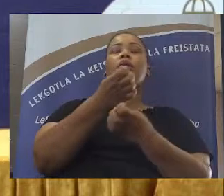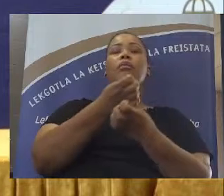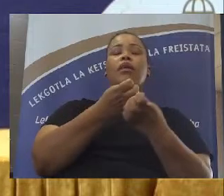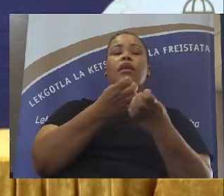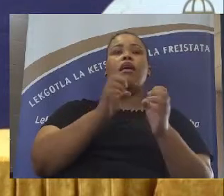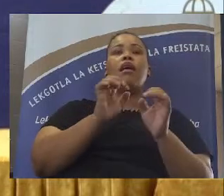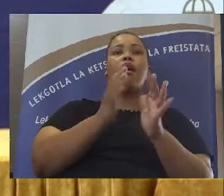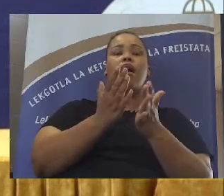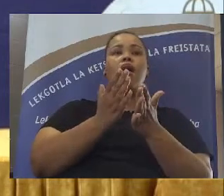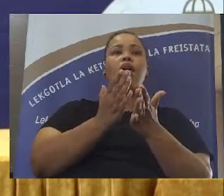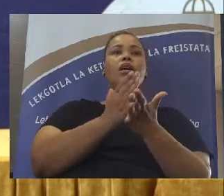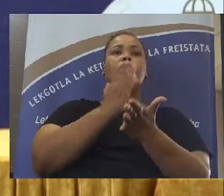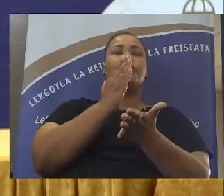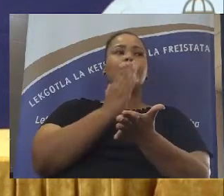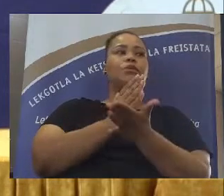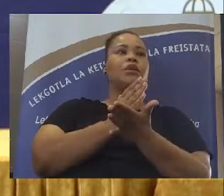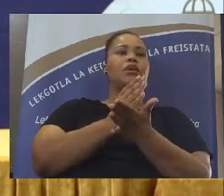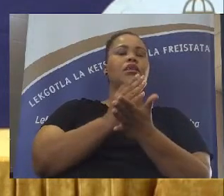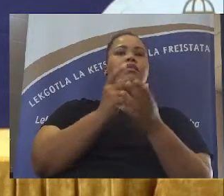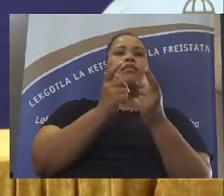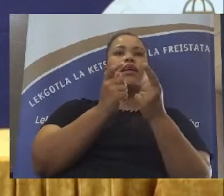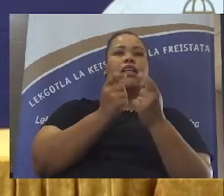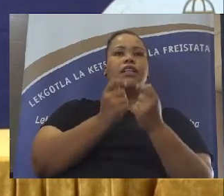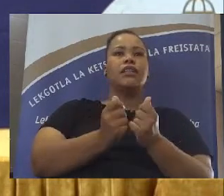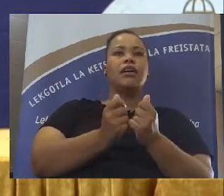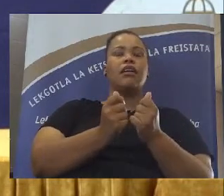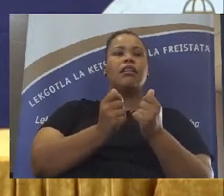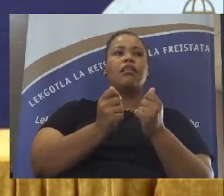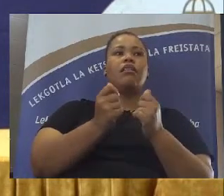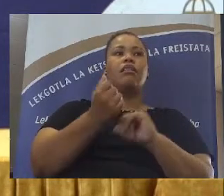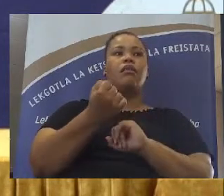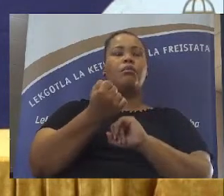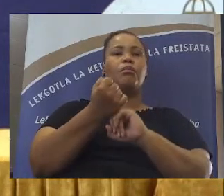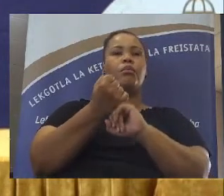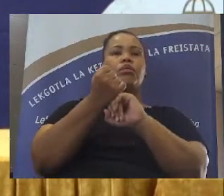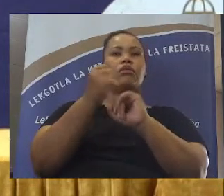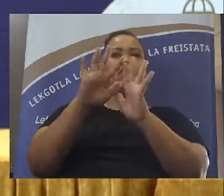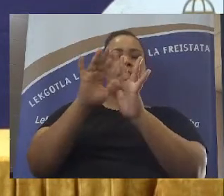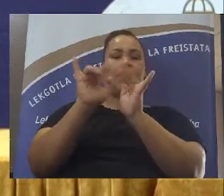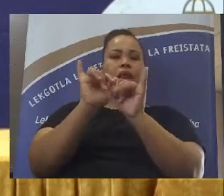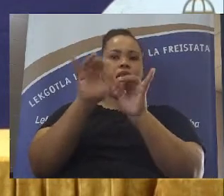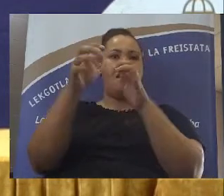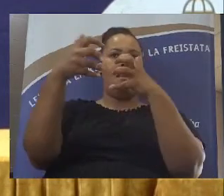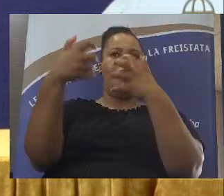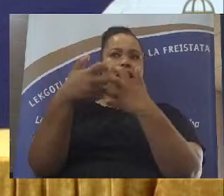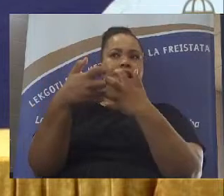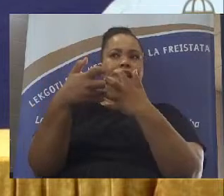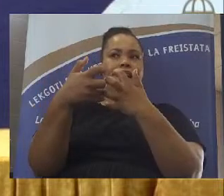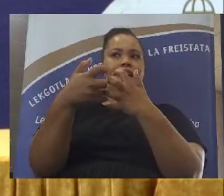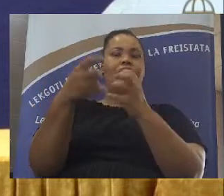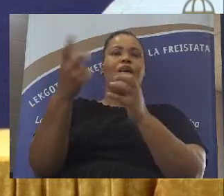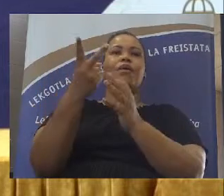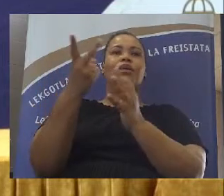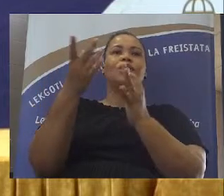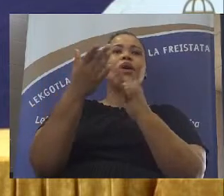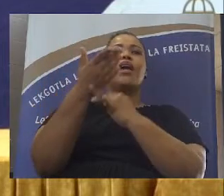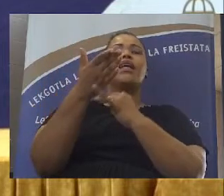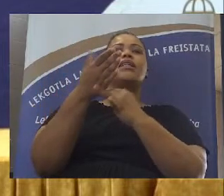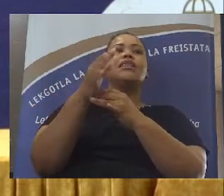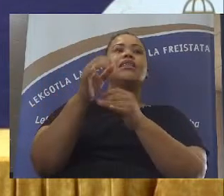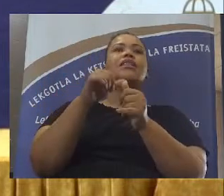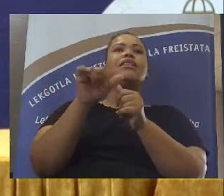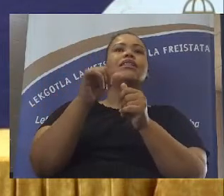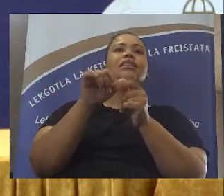the provision of customized financial and non-financial support and greater access to finances